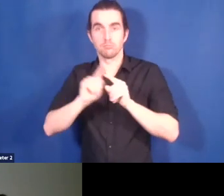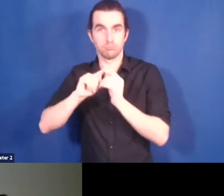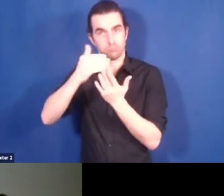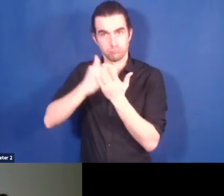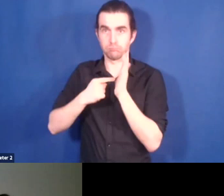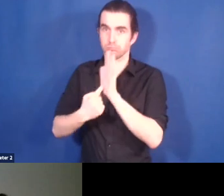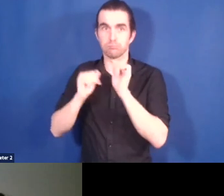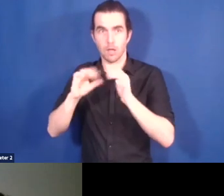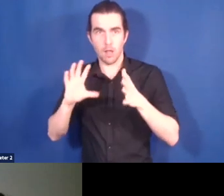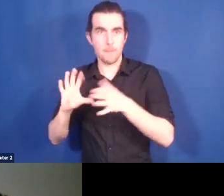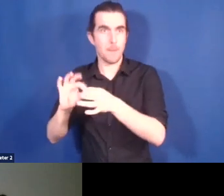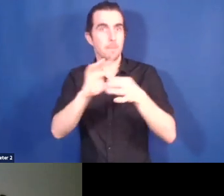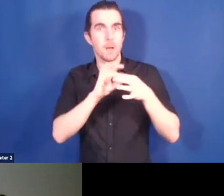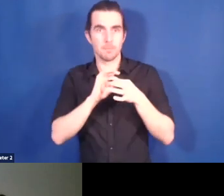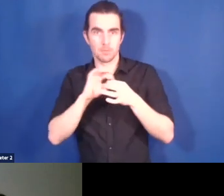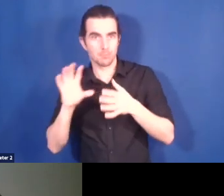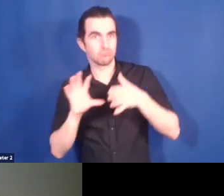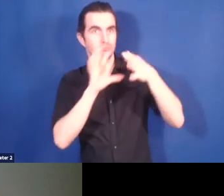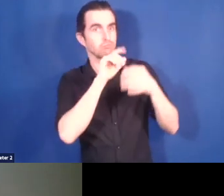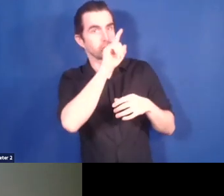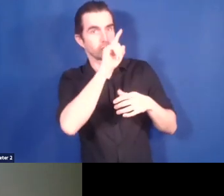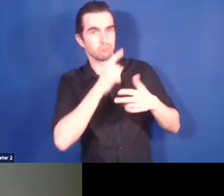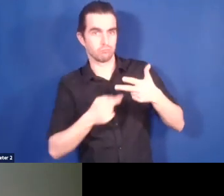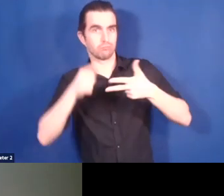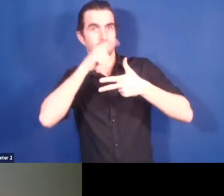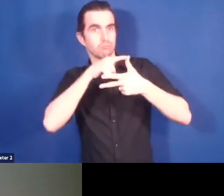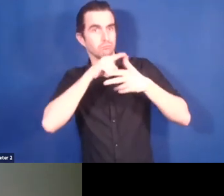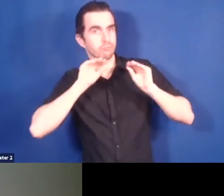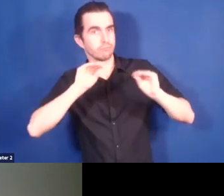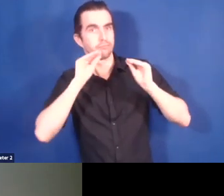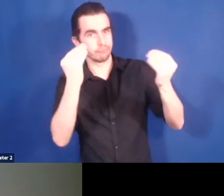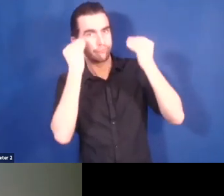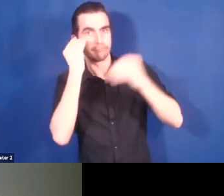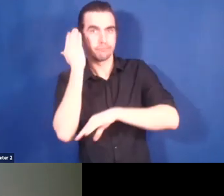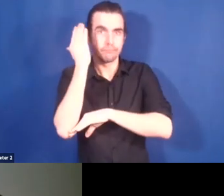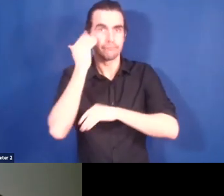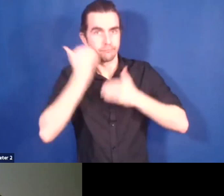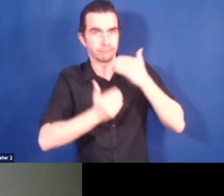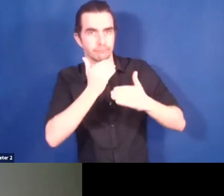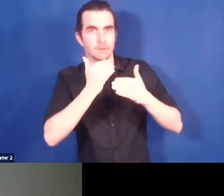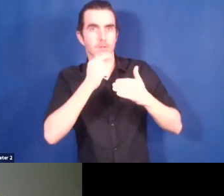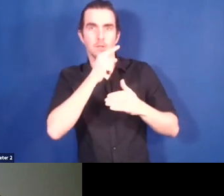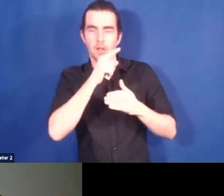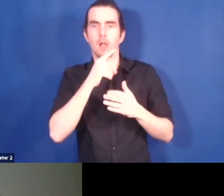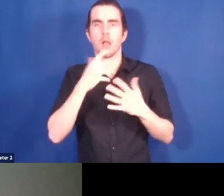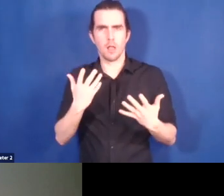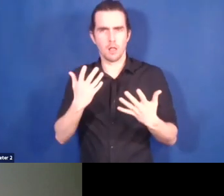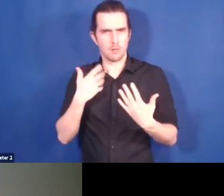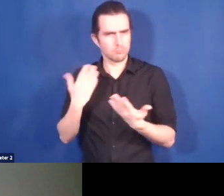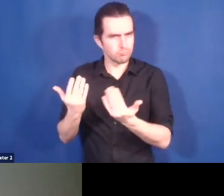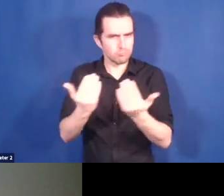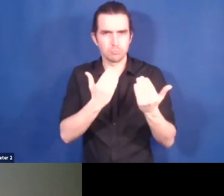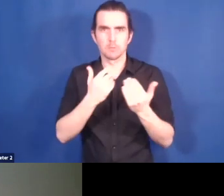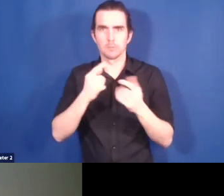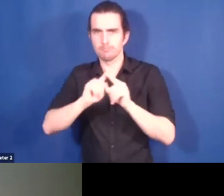to this effort, there's also been the opportunity to list education opportunities, so scholarship opportunities,